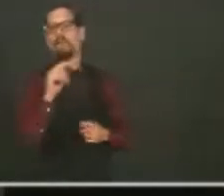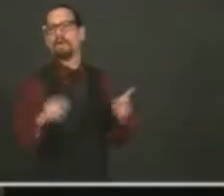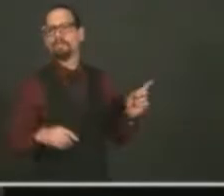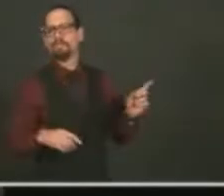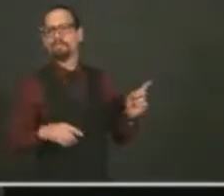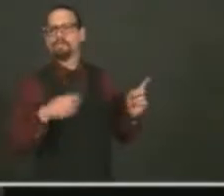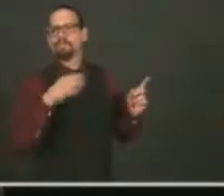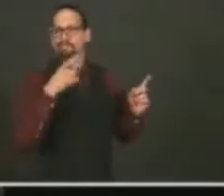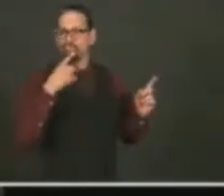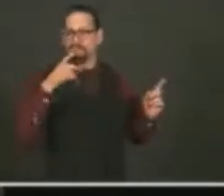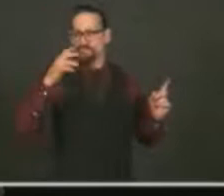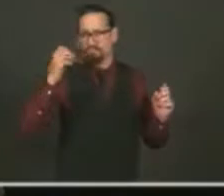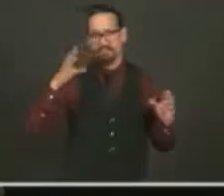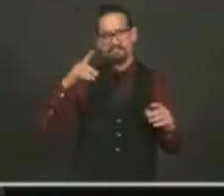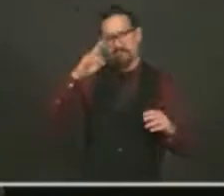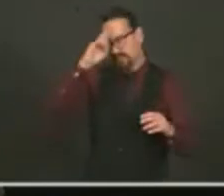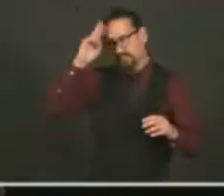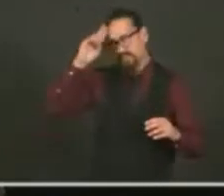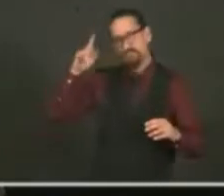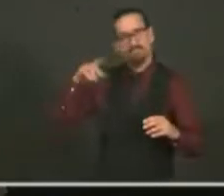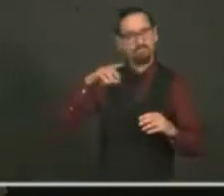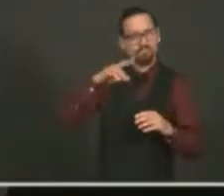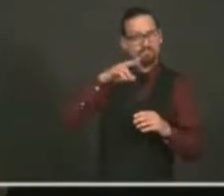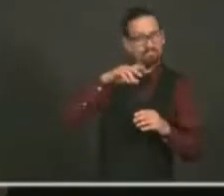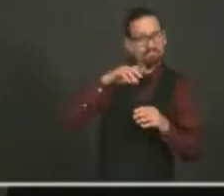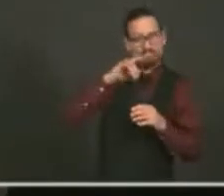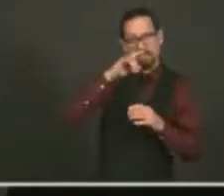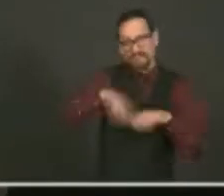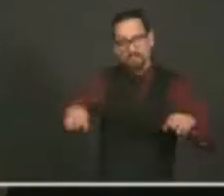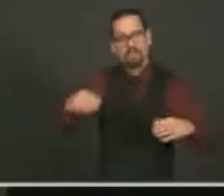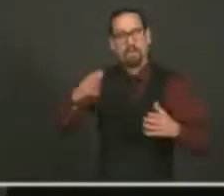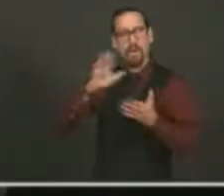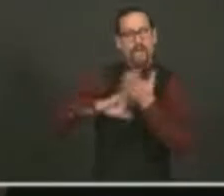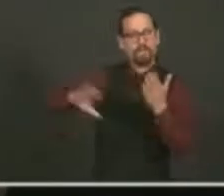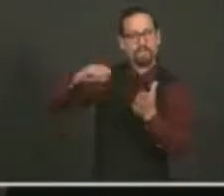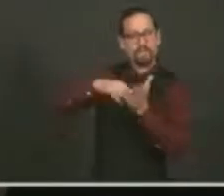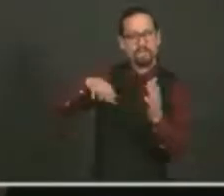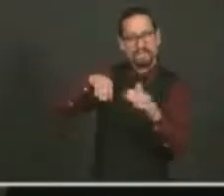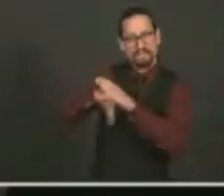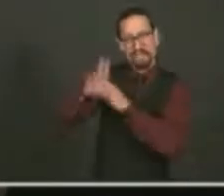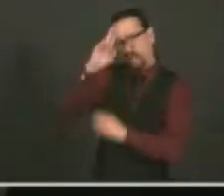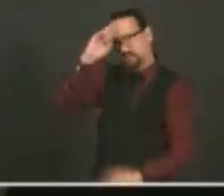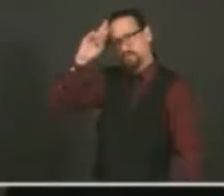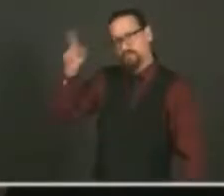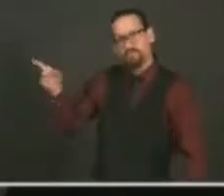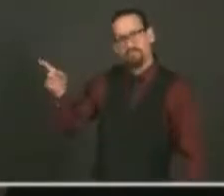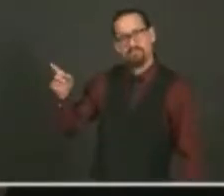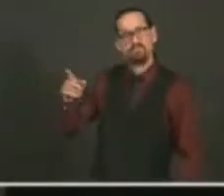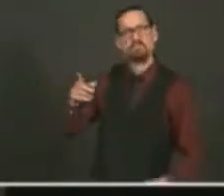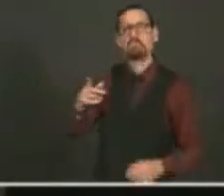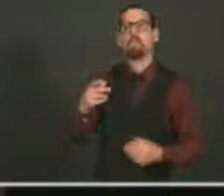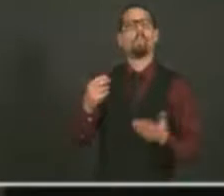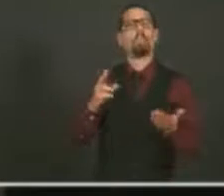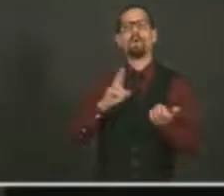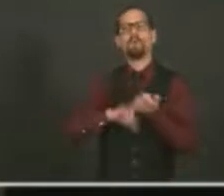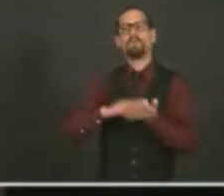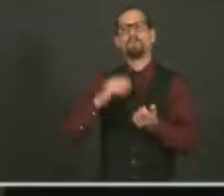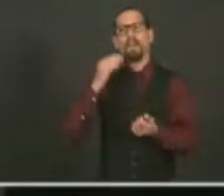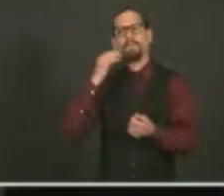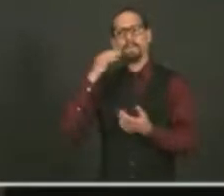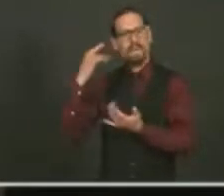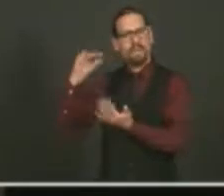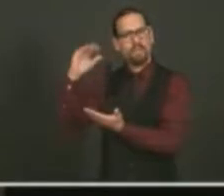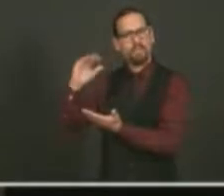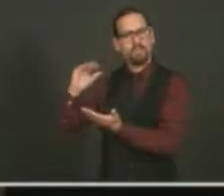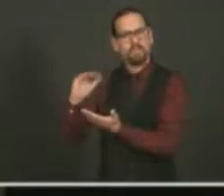school-age kids or college kids yet? I know that wasn't the case before, because you also mentioned that nursing homes and congregate care settings have not been as much of a problem.